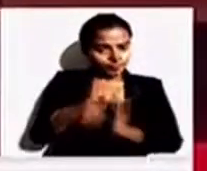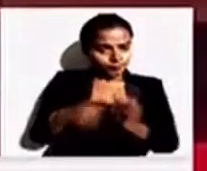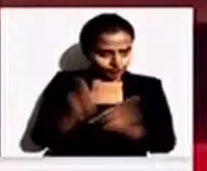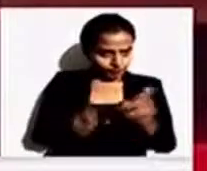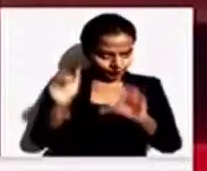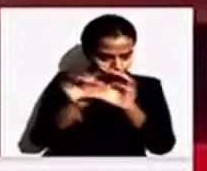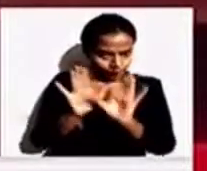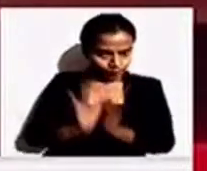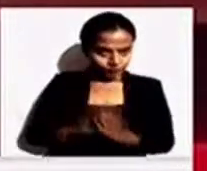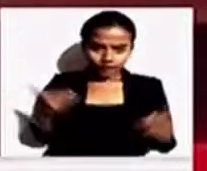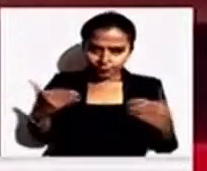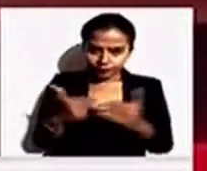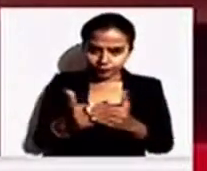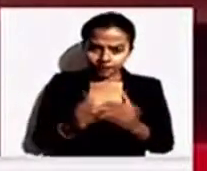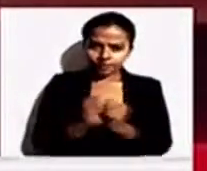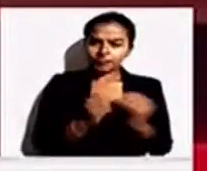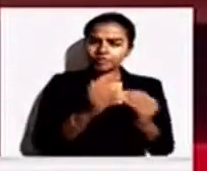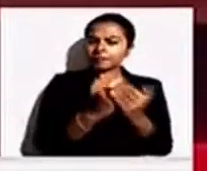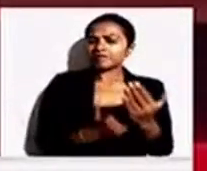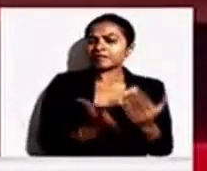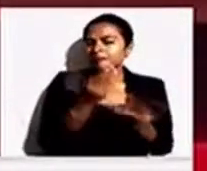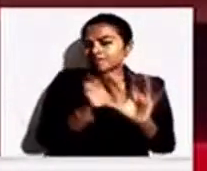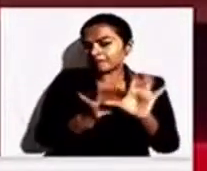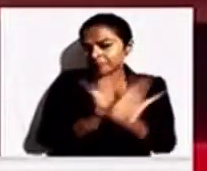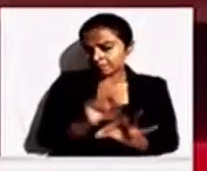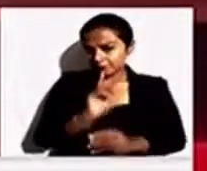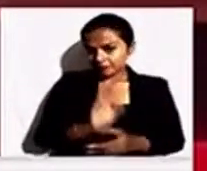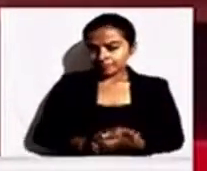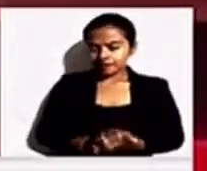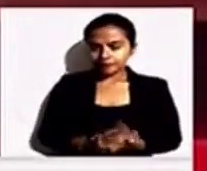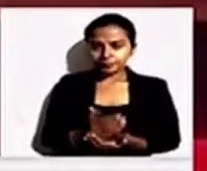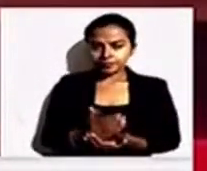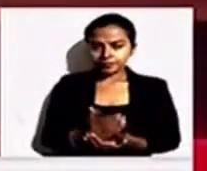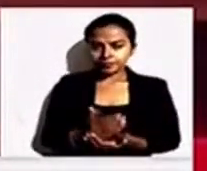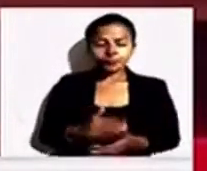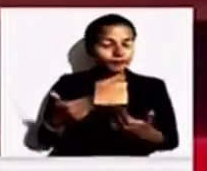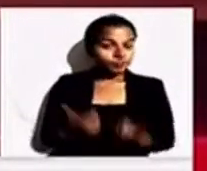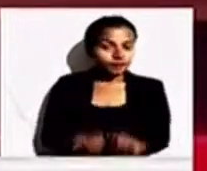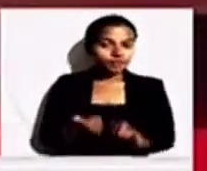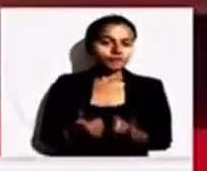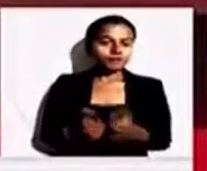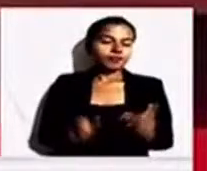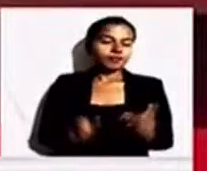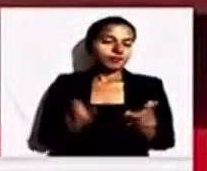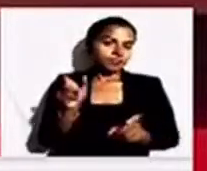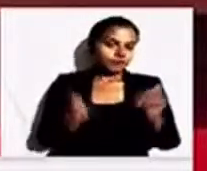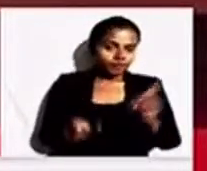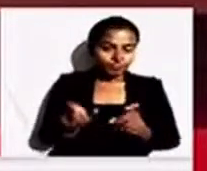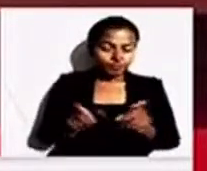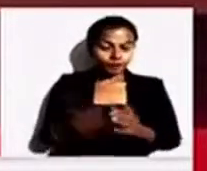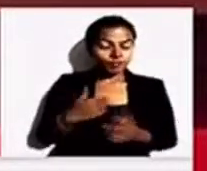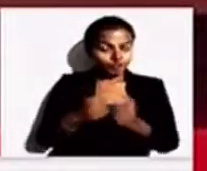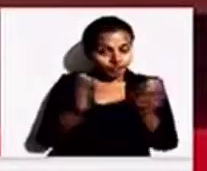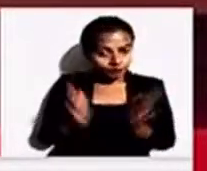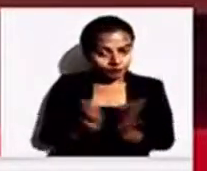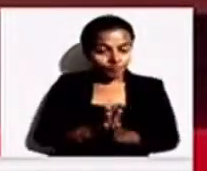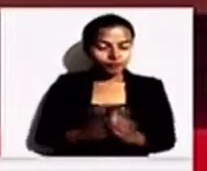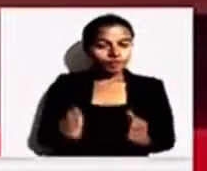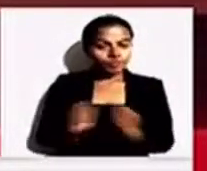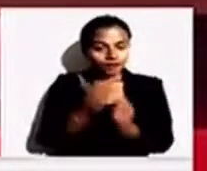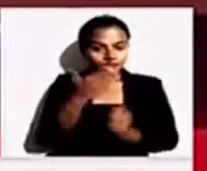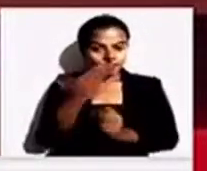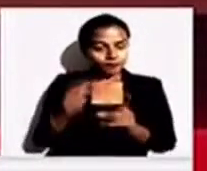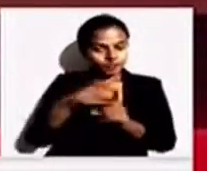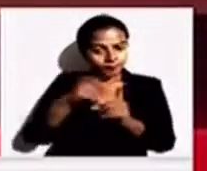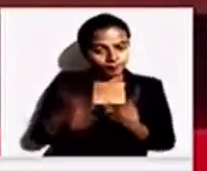enacted. We have a very charity-oriented, welfare-oriented view of disability, persons with disabilities,